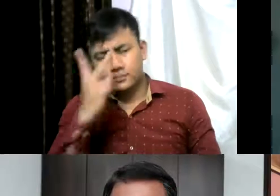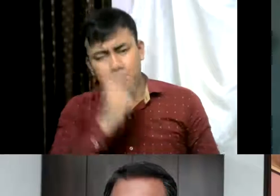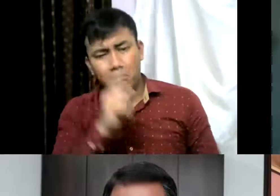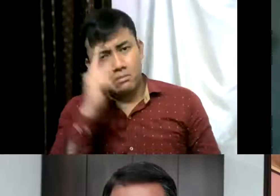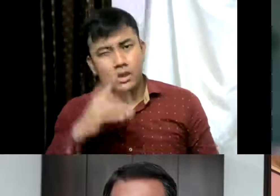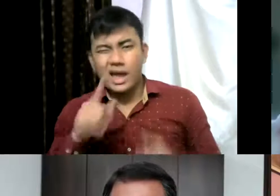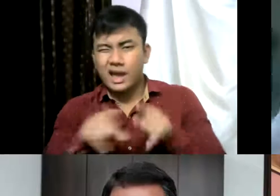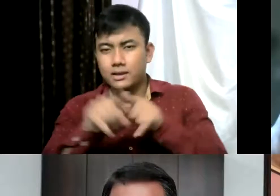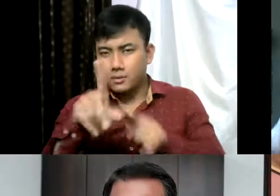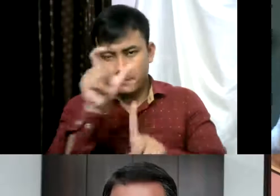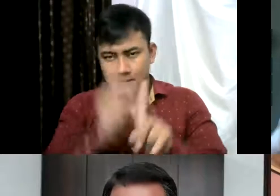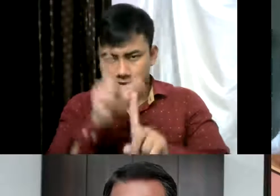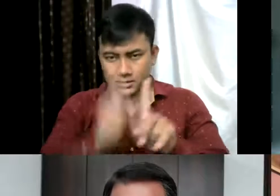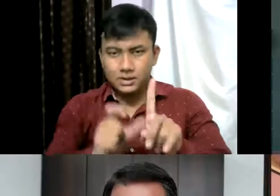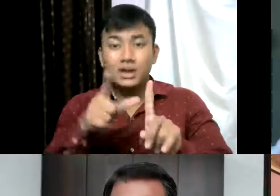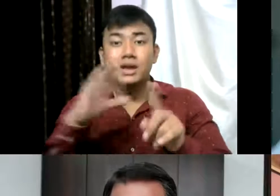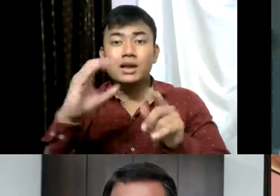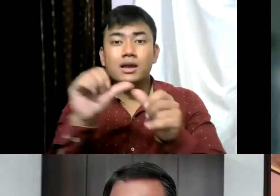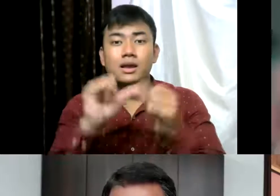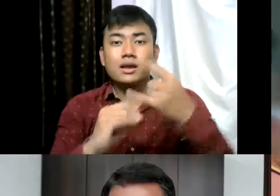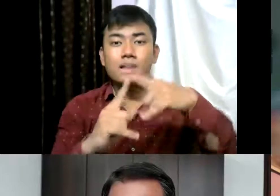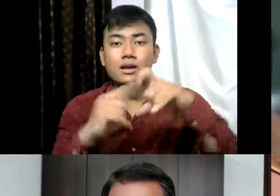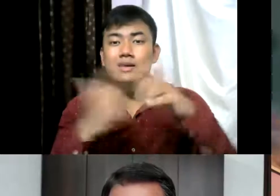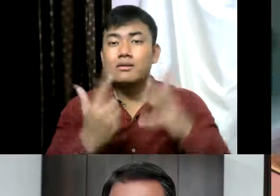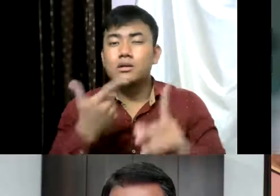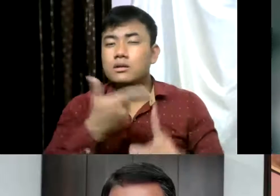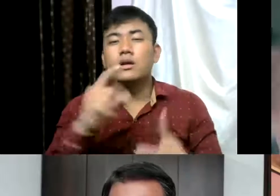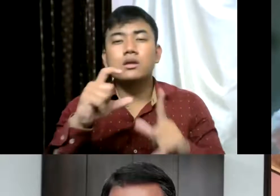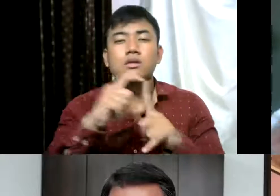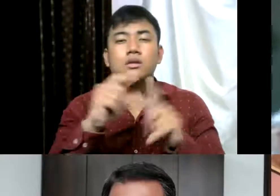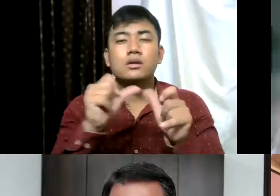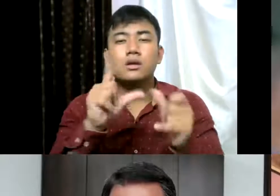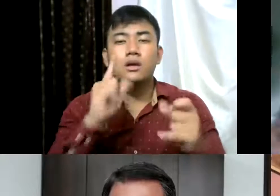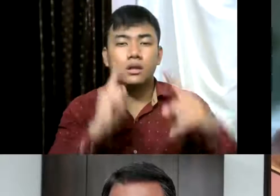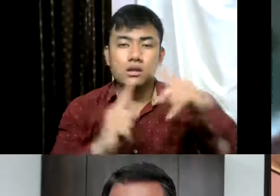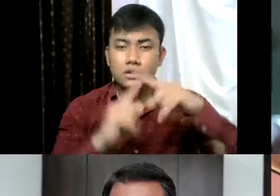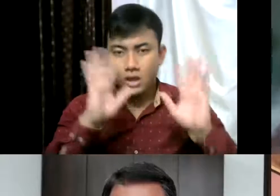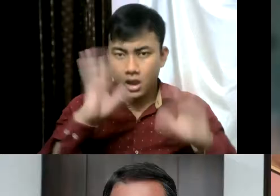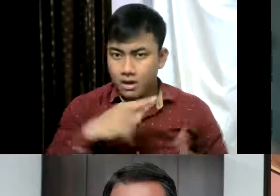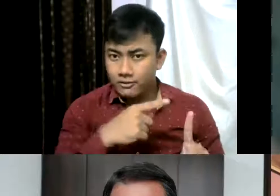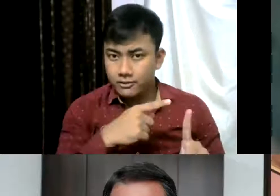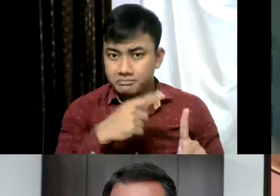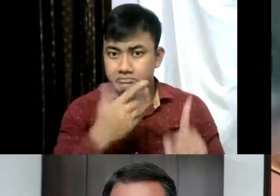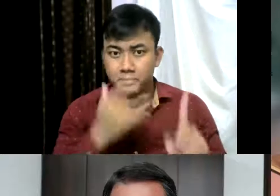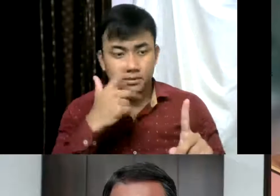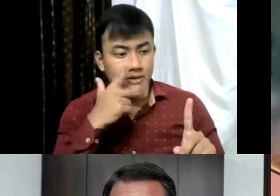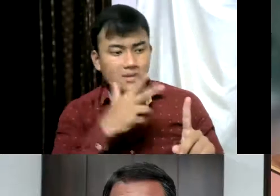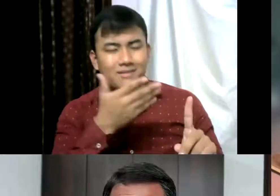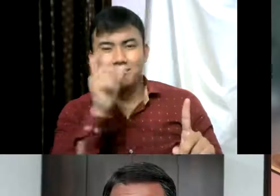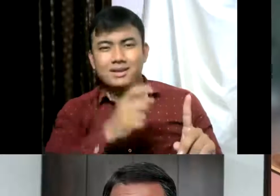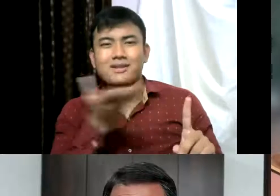Dalit non-binary person, looking at me in Delhi, it's really funny. Their first assumption is that I'm African. I'm